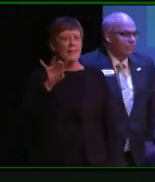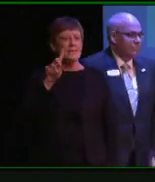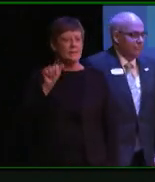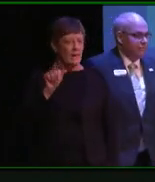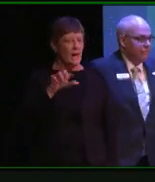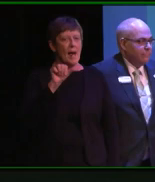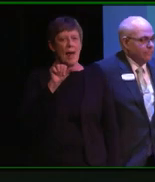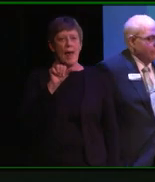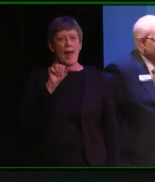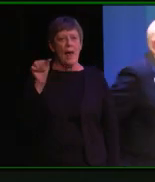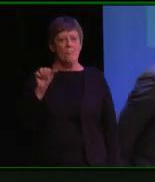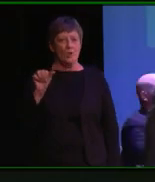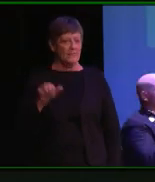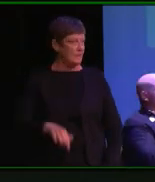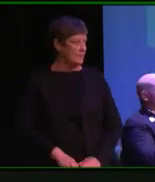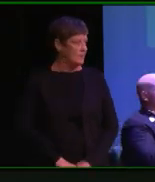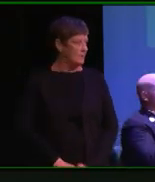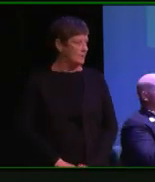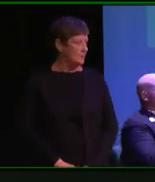Club.